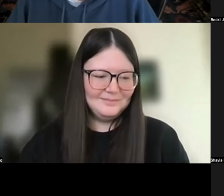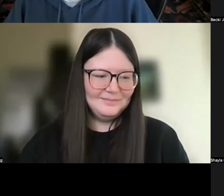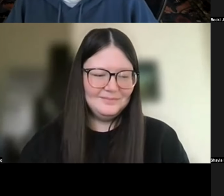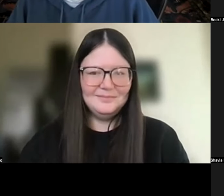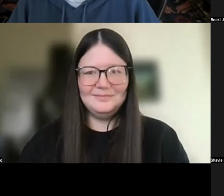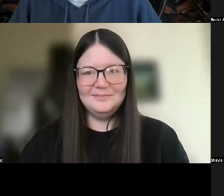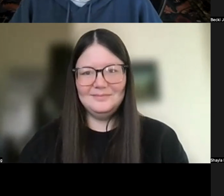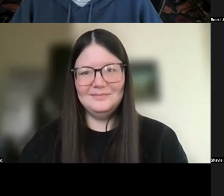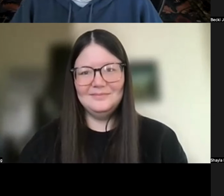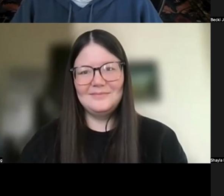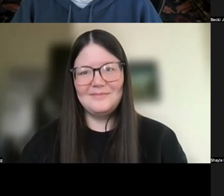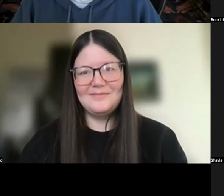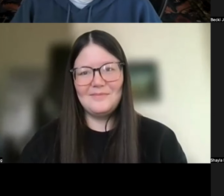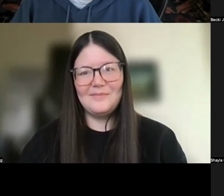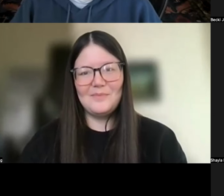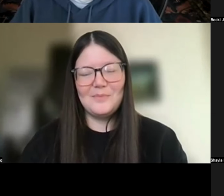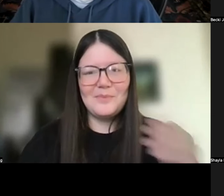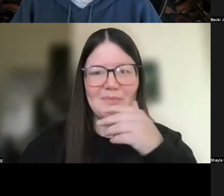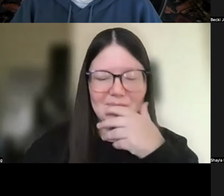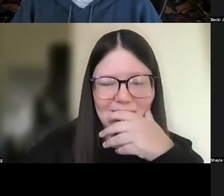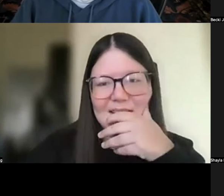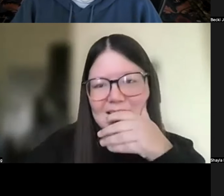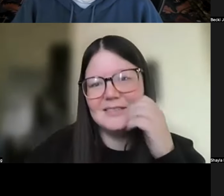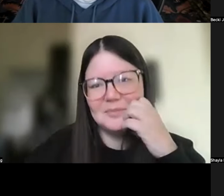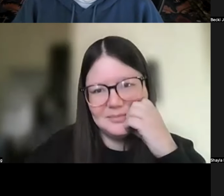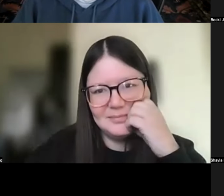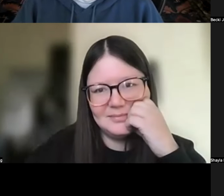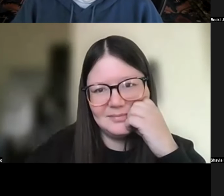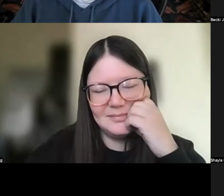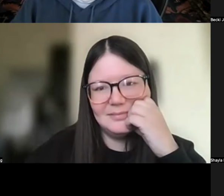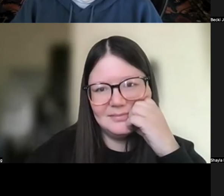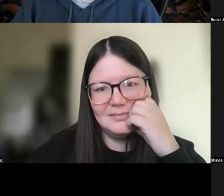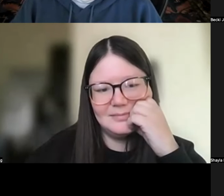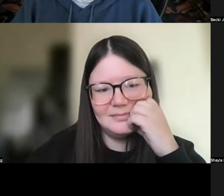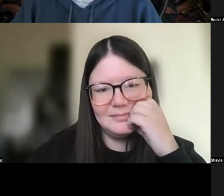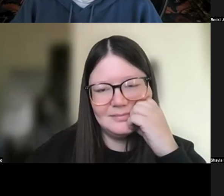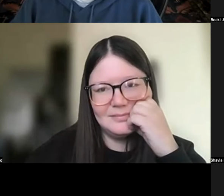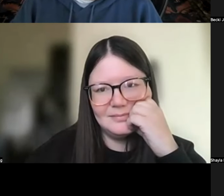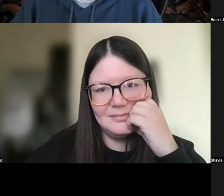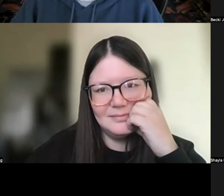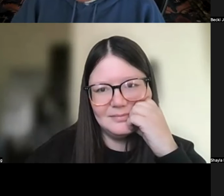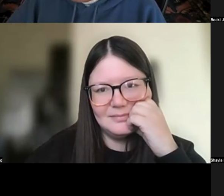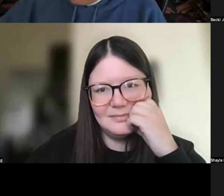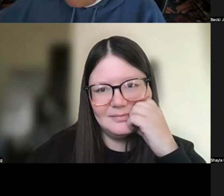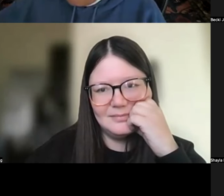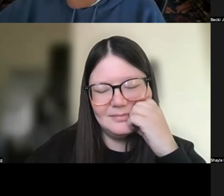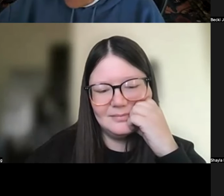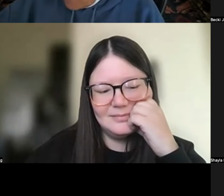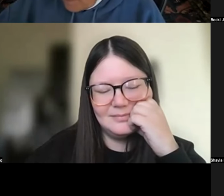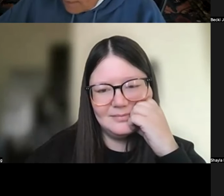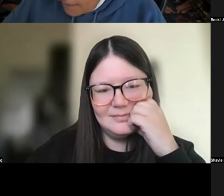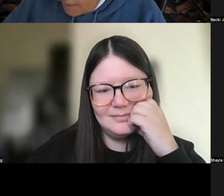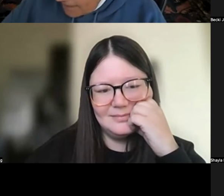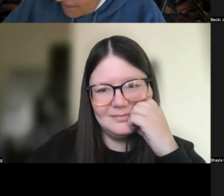leaning or not, or does it vary? 100%. They're like very much leaning into the criminal justice response. And